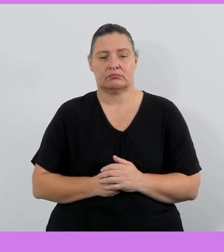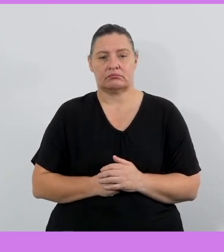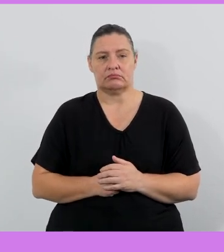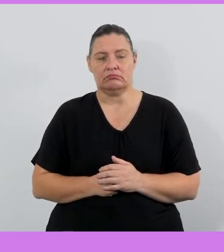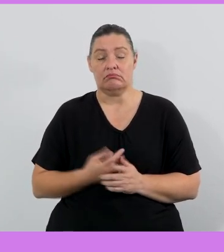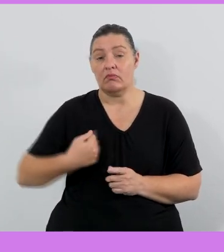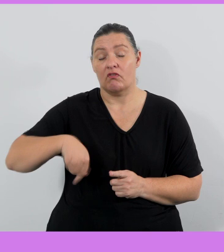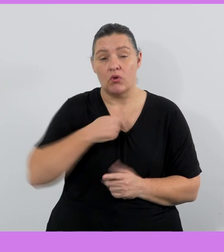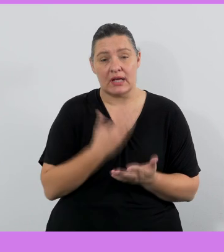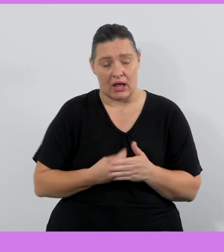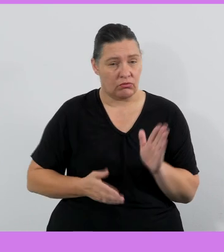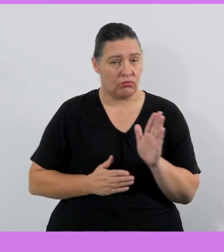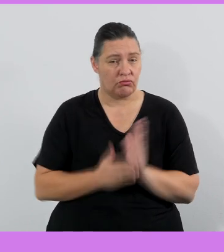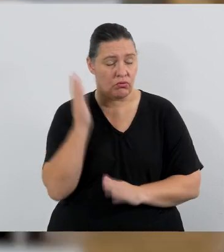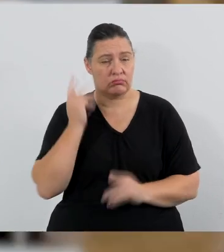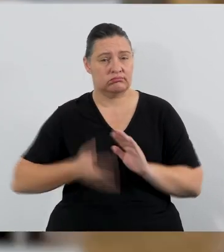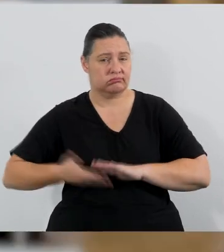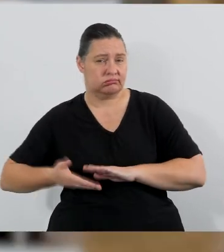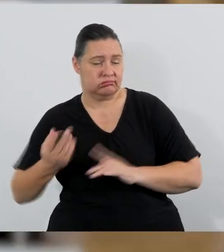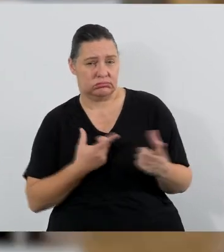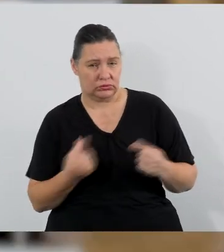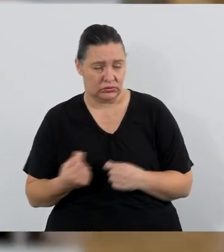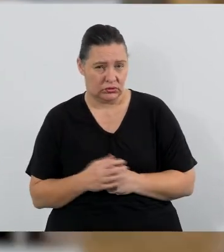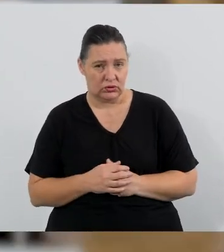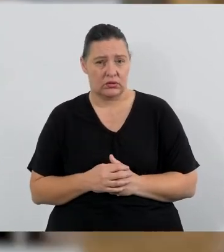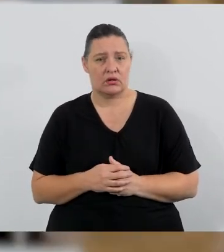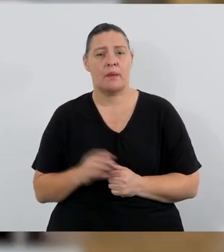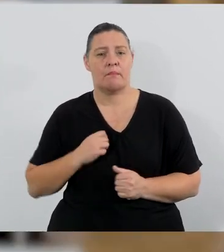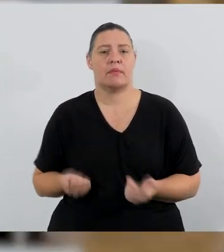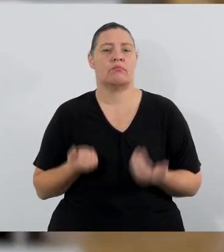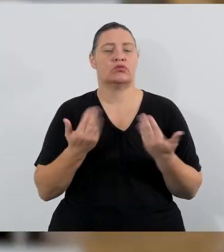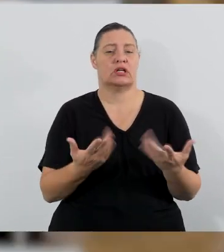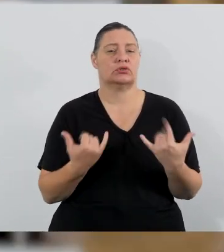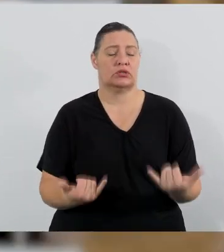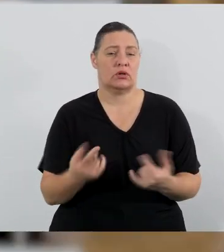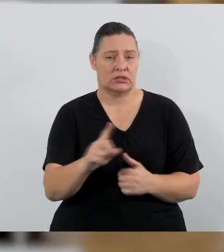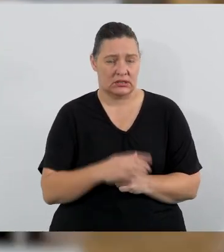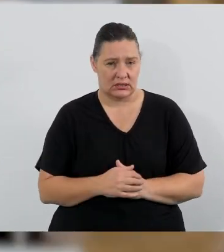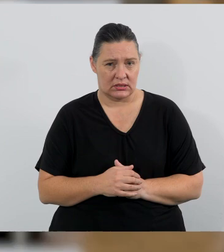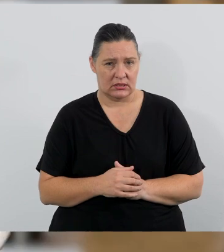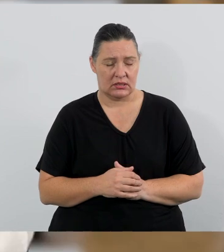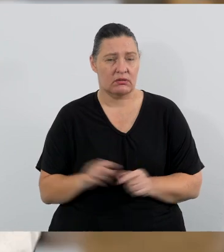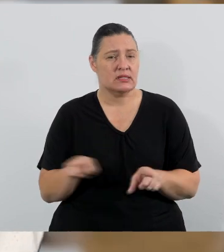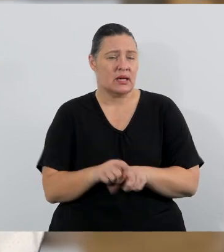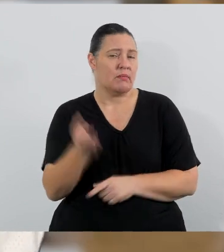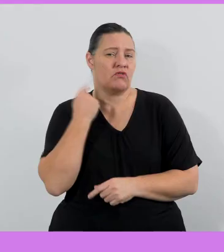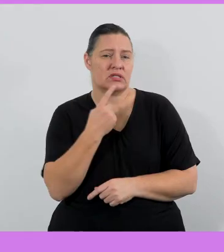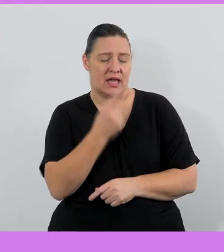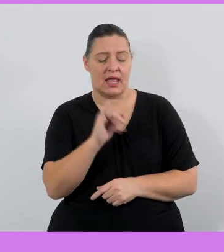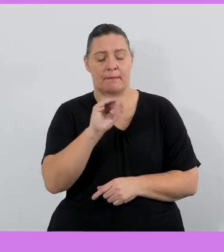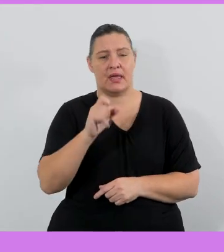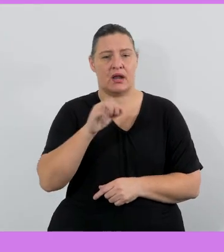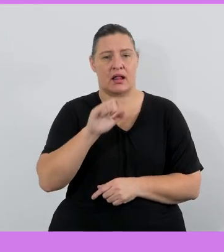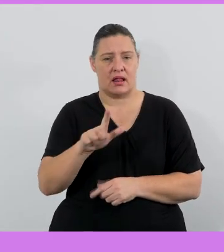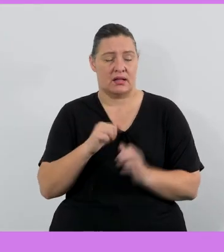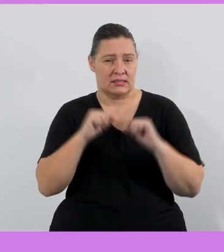in order for us to get through this lesson, let's quickly look at what I will present to you today. So as mentioned, we look at the imperial